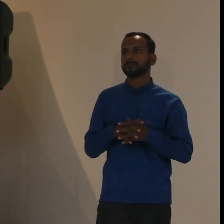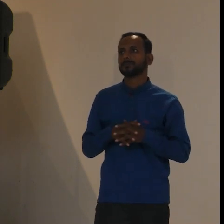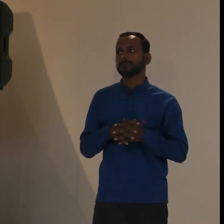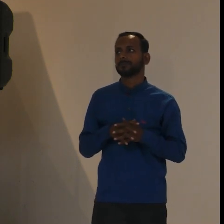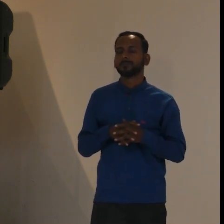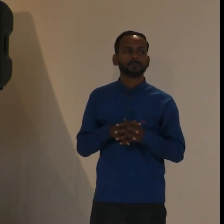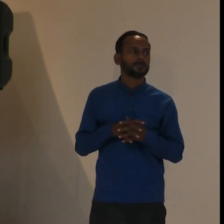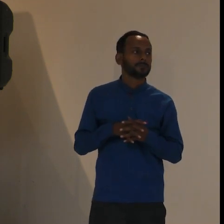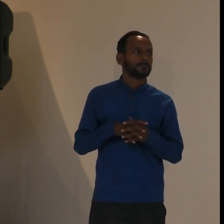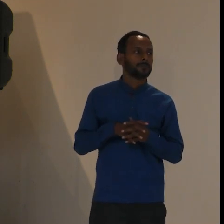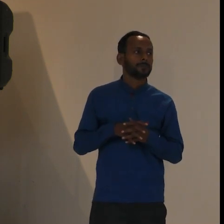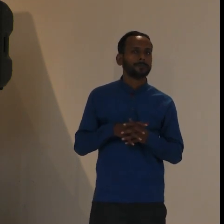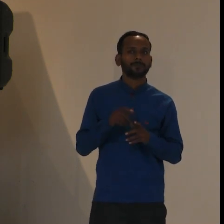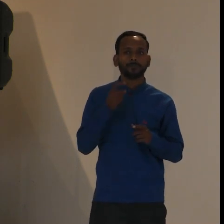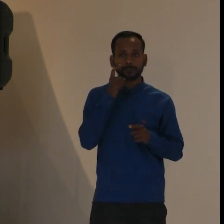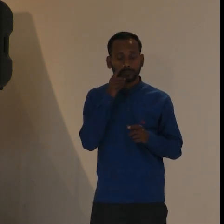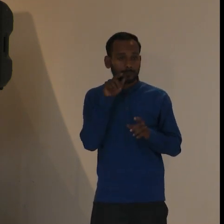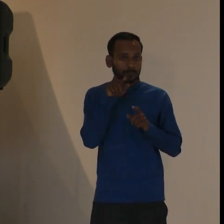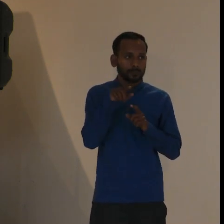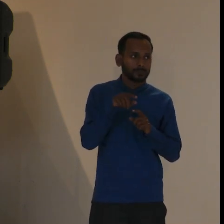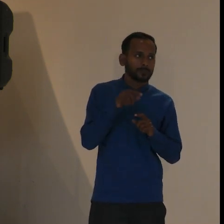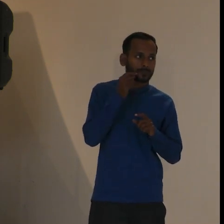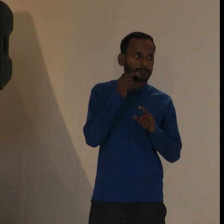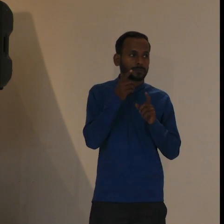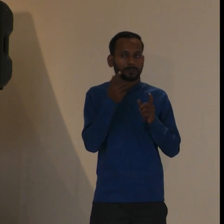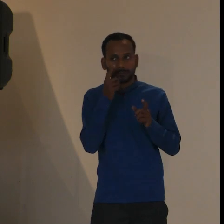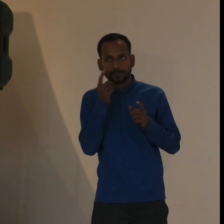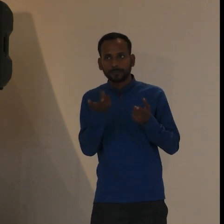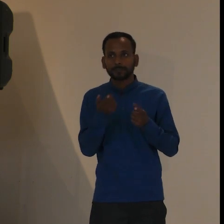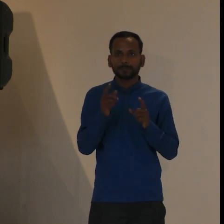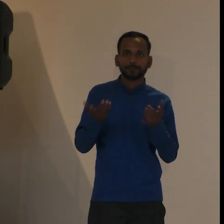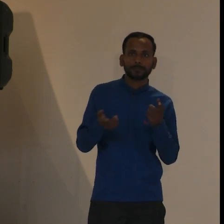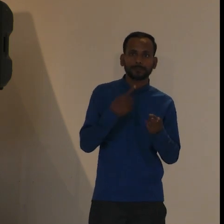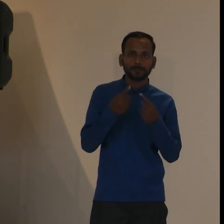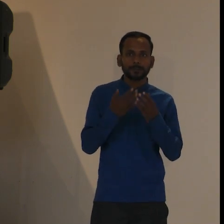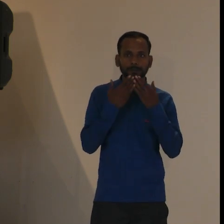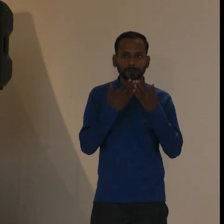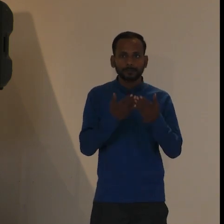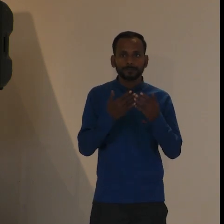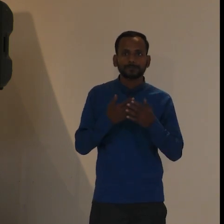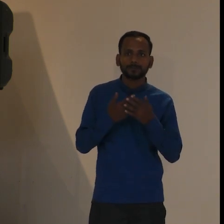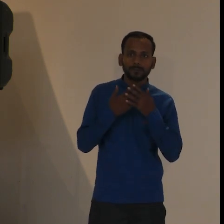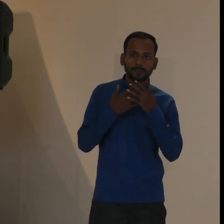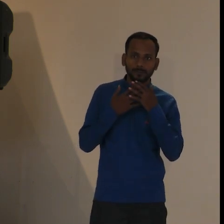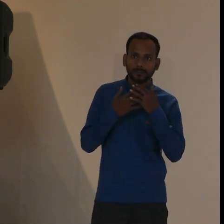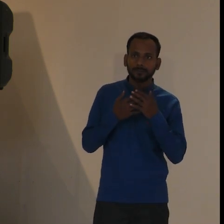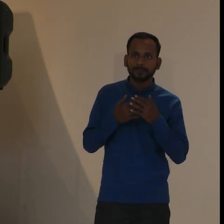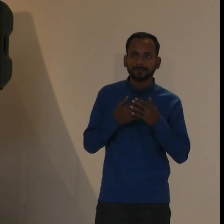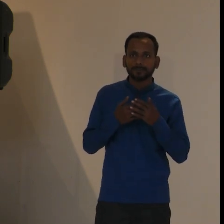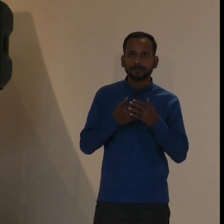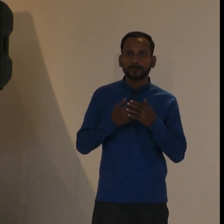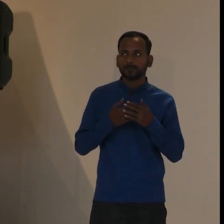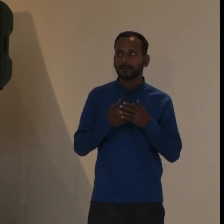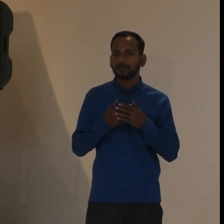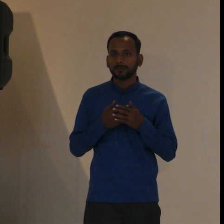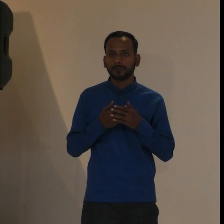said. Ma'am, you, Shudha, you, and then sir, we'll come back to you. Please. Thank you. I wanted to speak